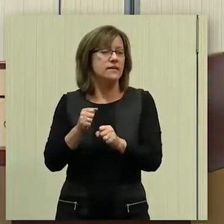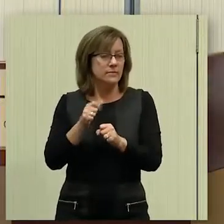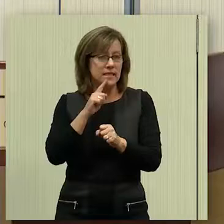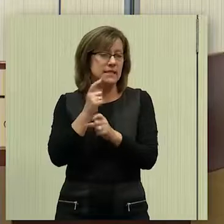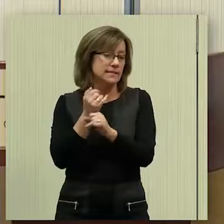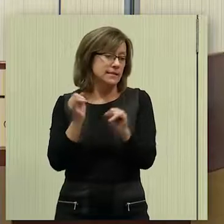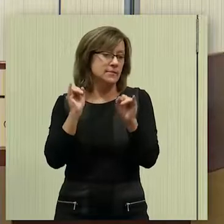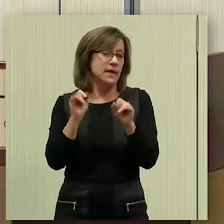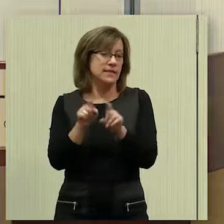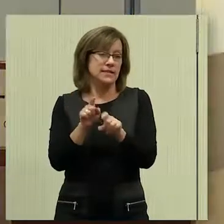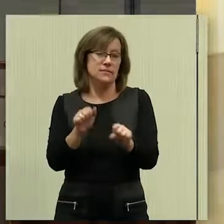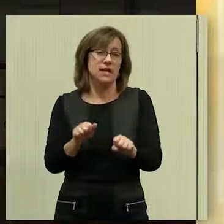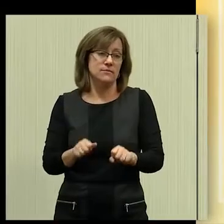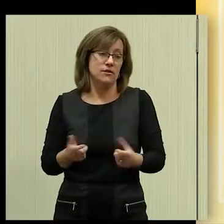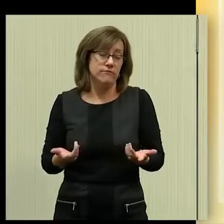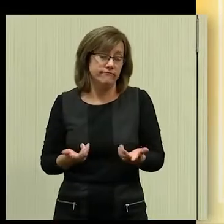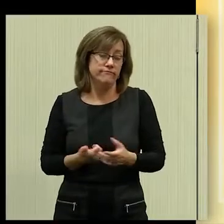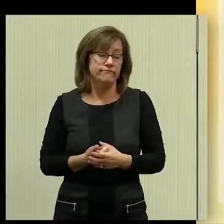possible.